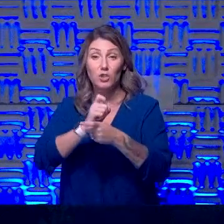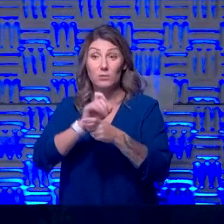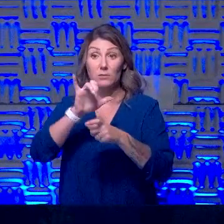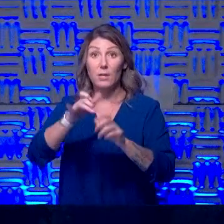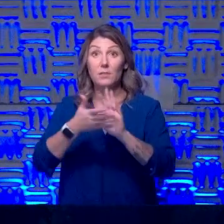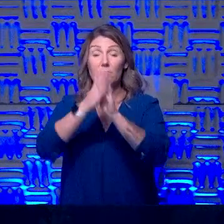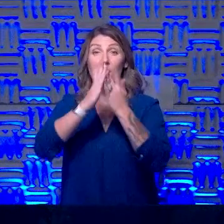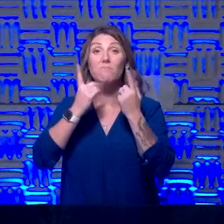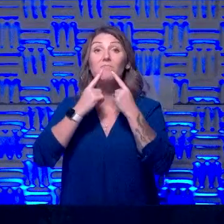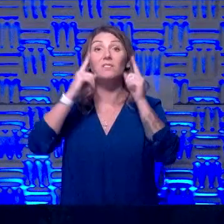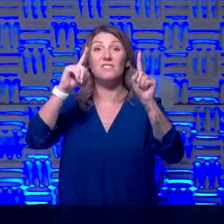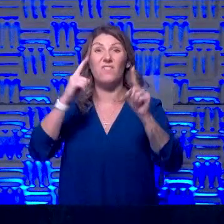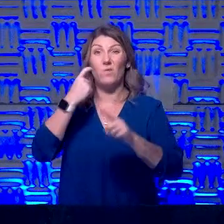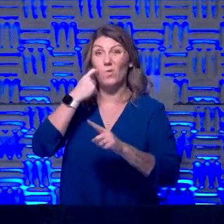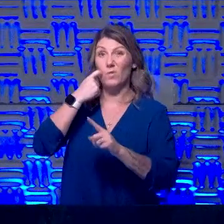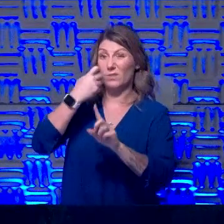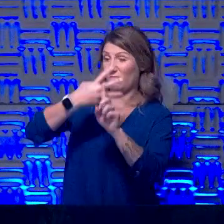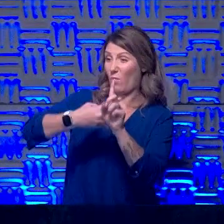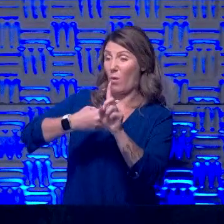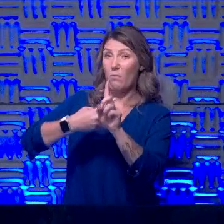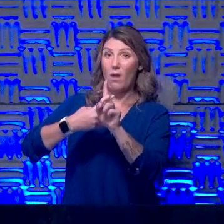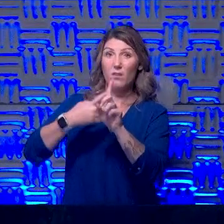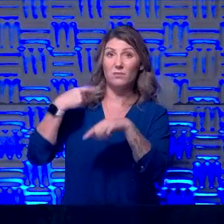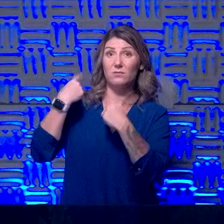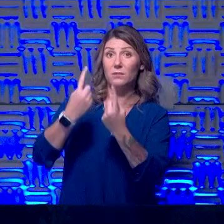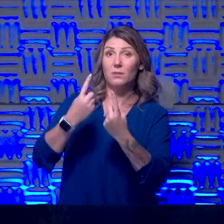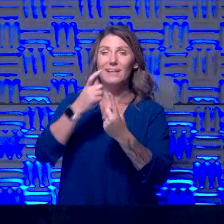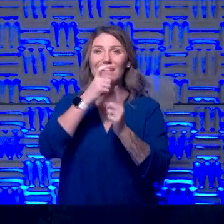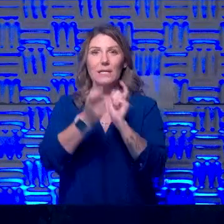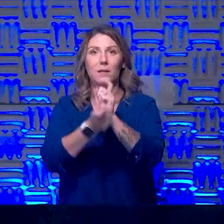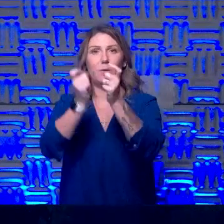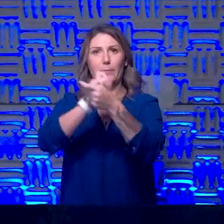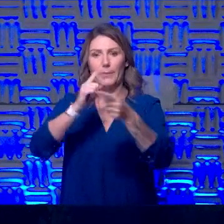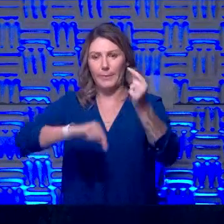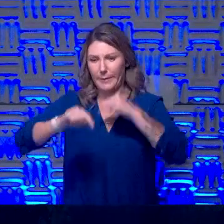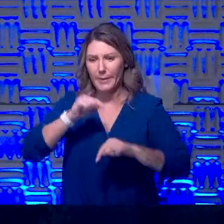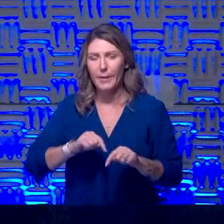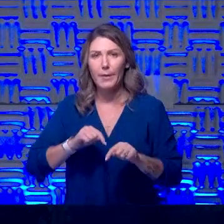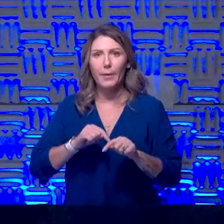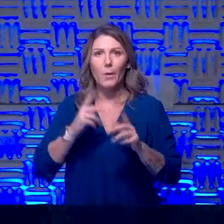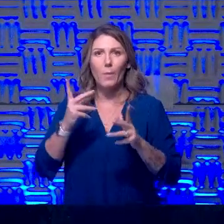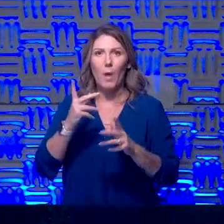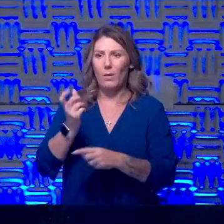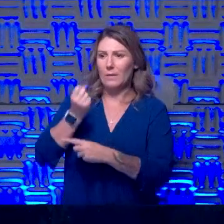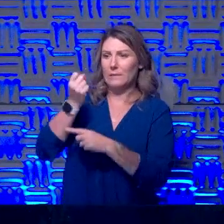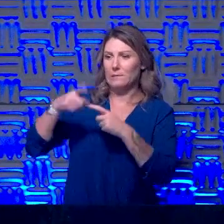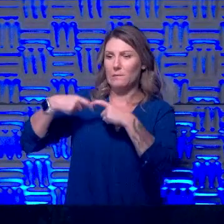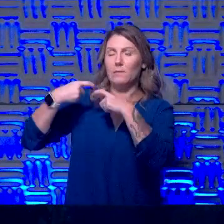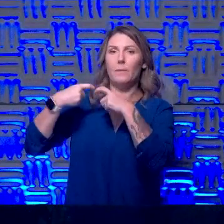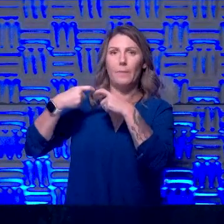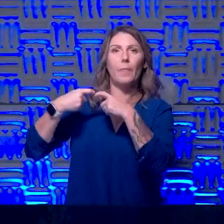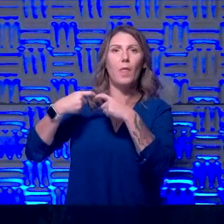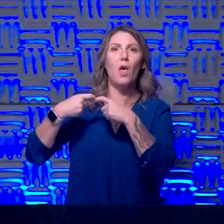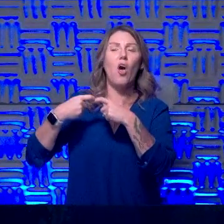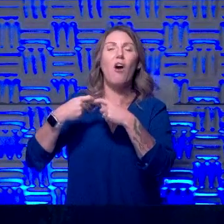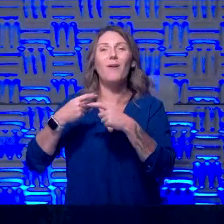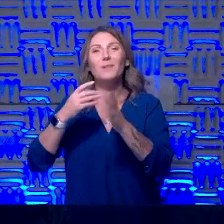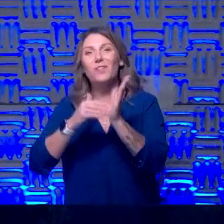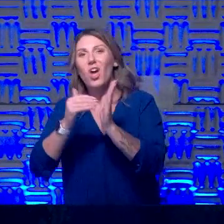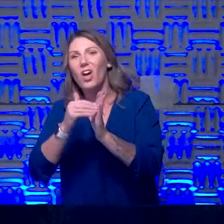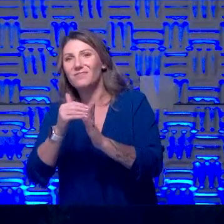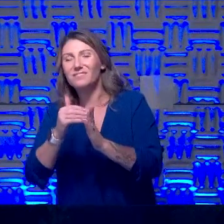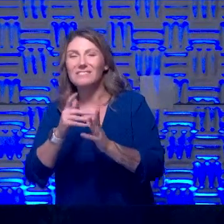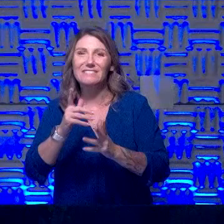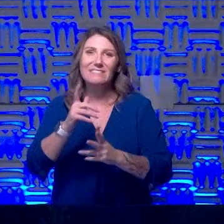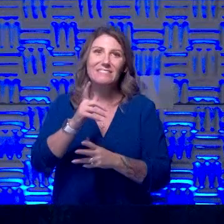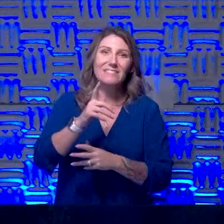successful in the last 3 or 4 months don't get reversed. Right. Because the things that were holding it back before were often artificial. And